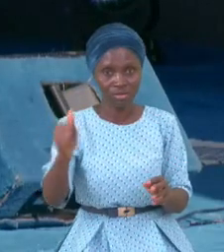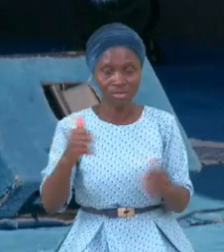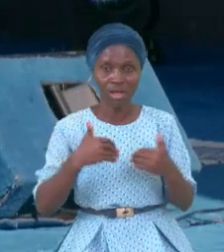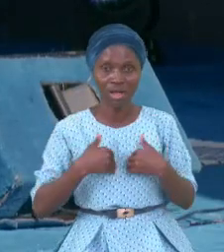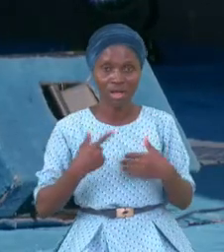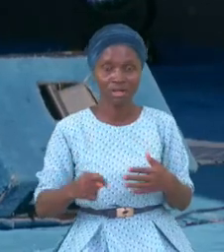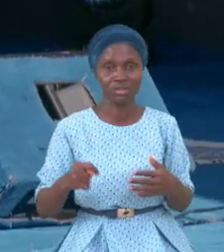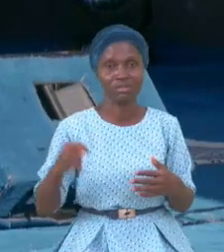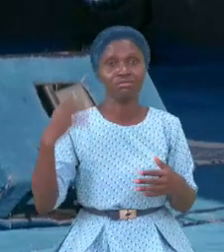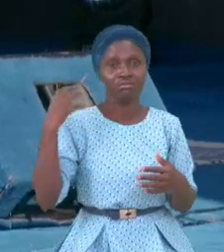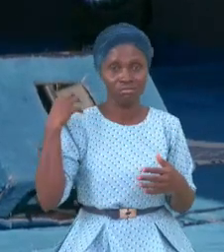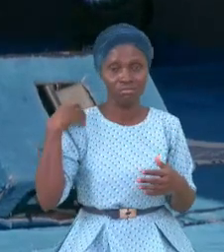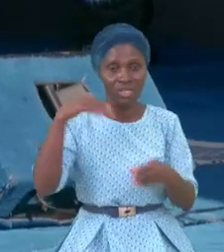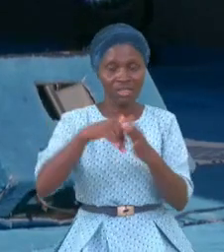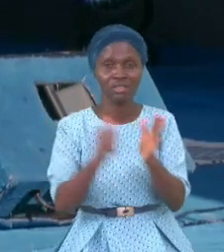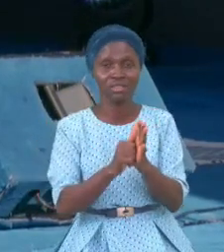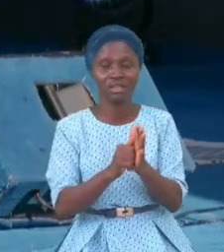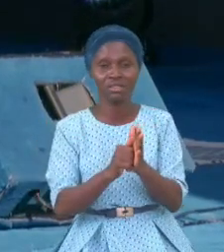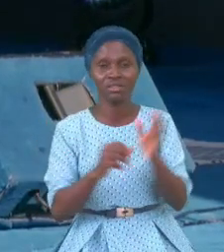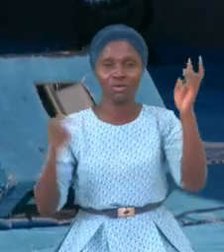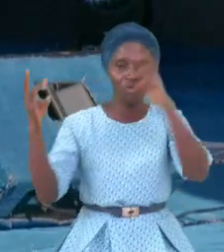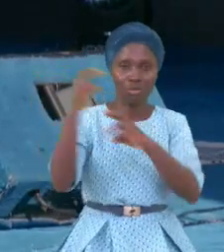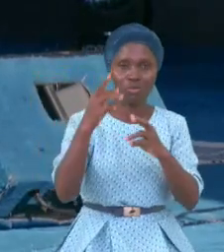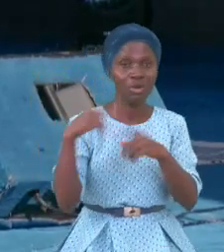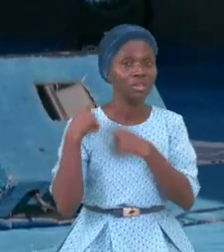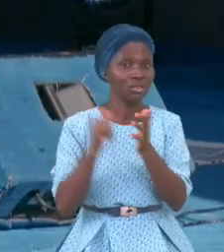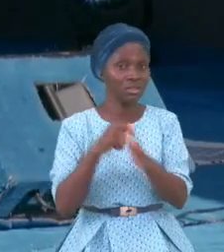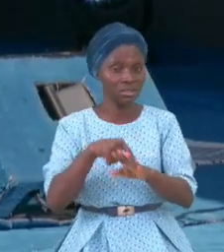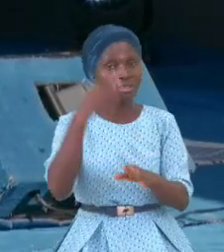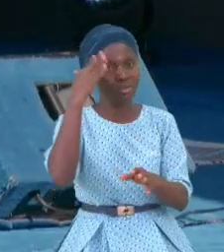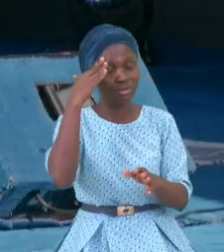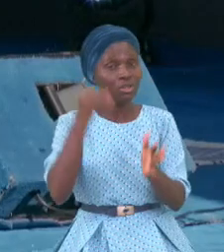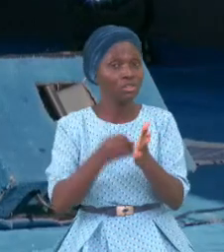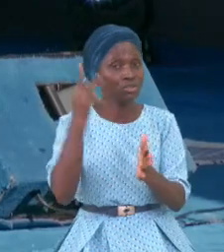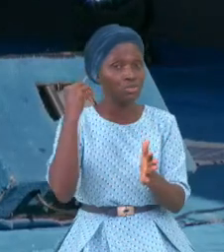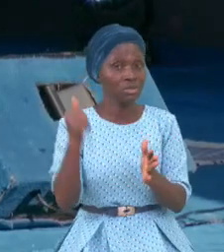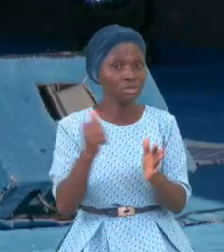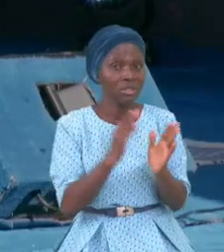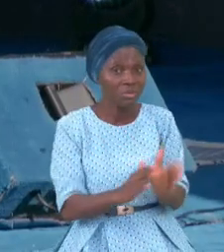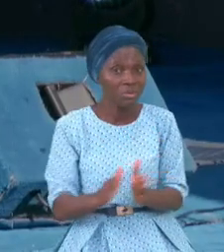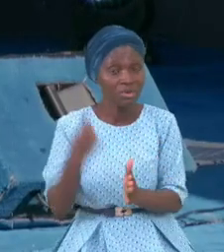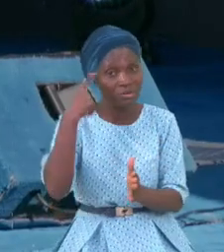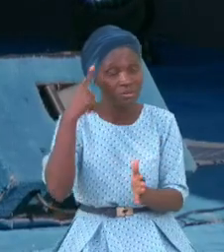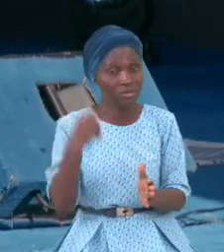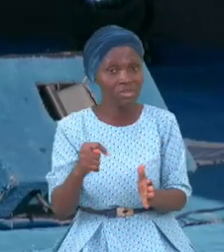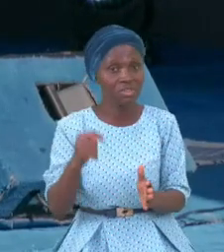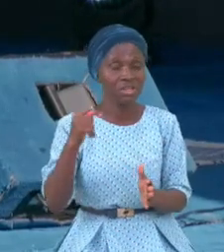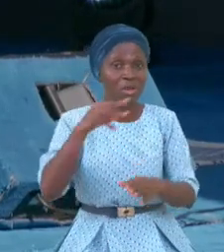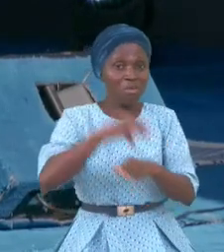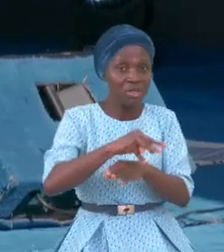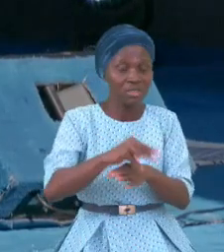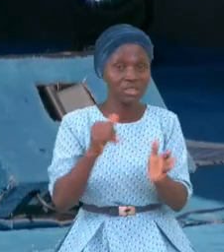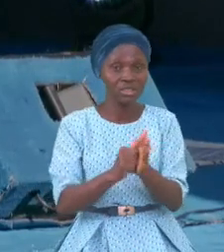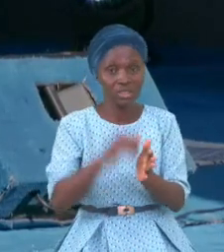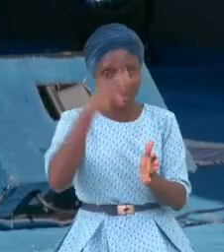he knew it was a preparation for the ministry he was going to have in the land of Canaan,